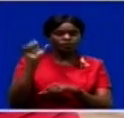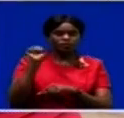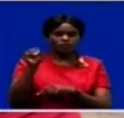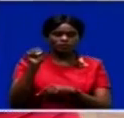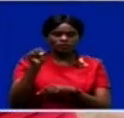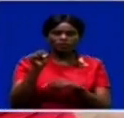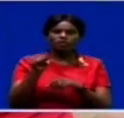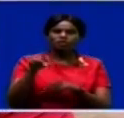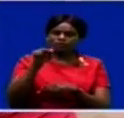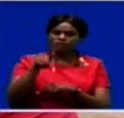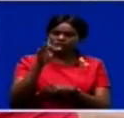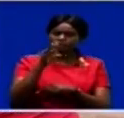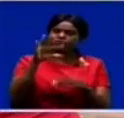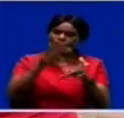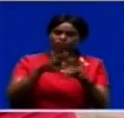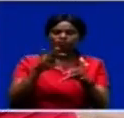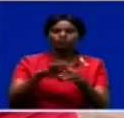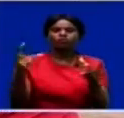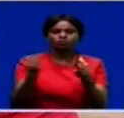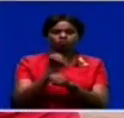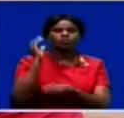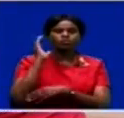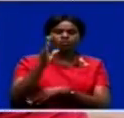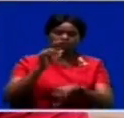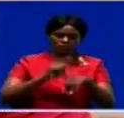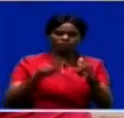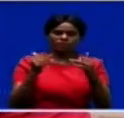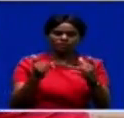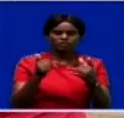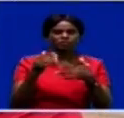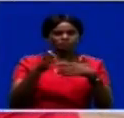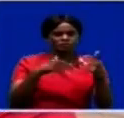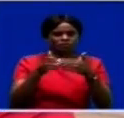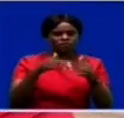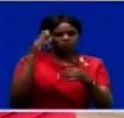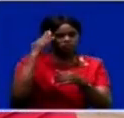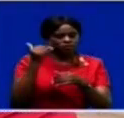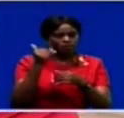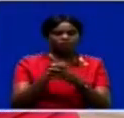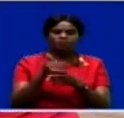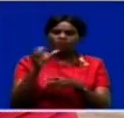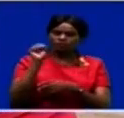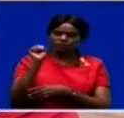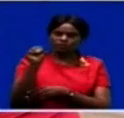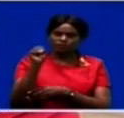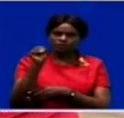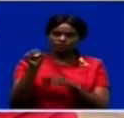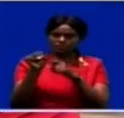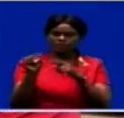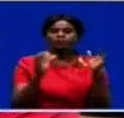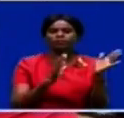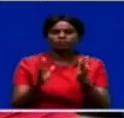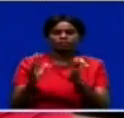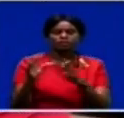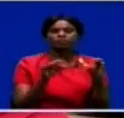give the Patriotic Front a vote this time around in Sesheke for the simple reason that Sesheke desires to